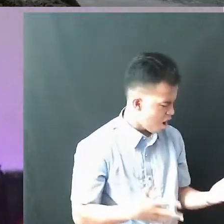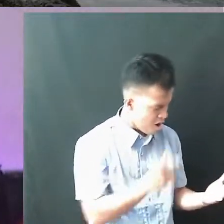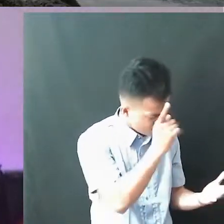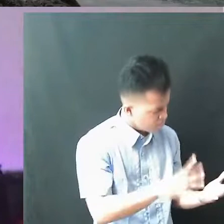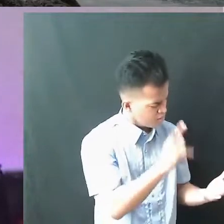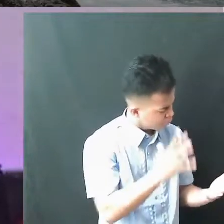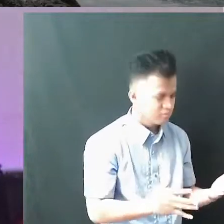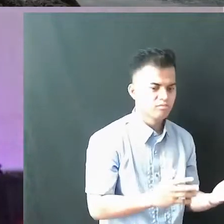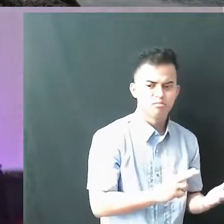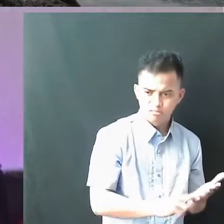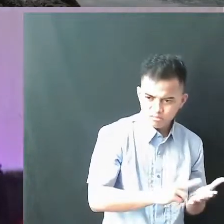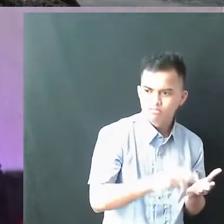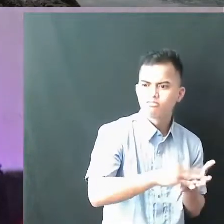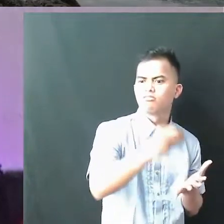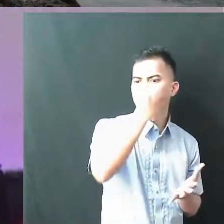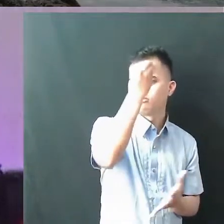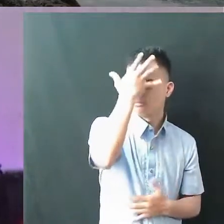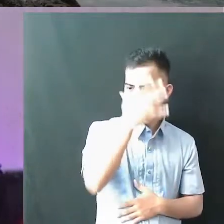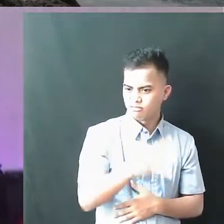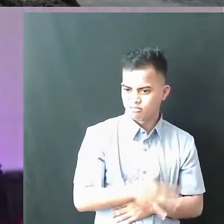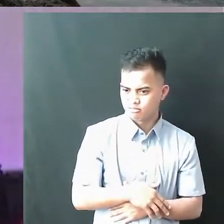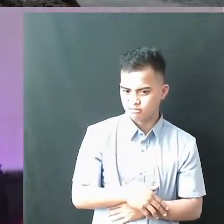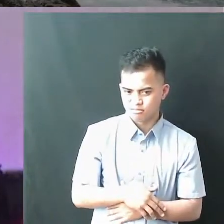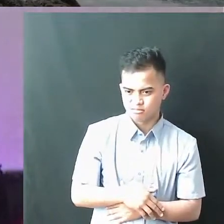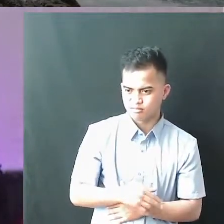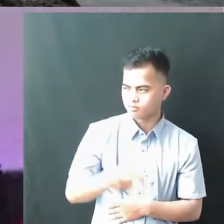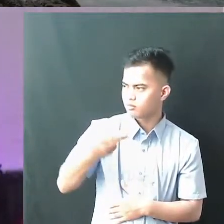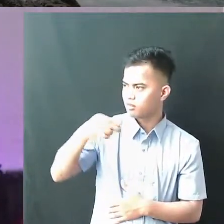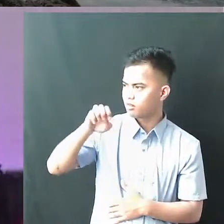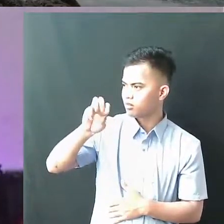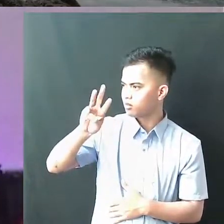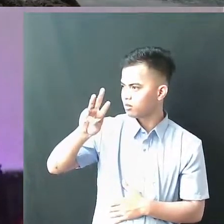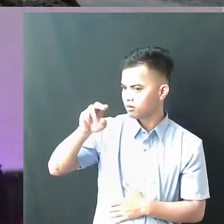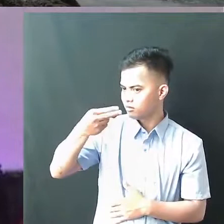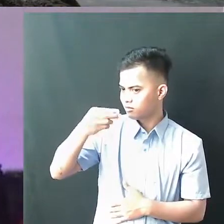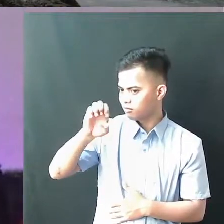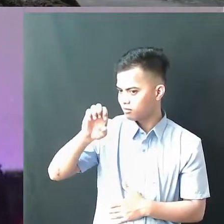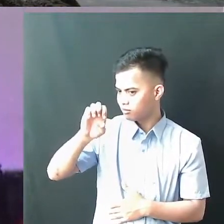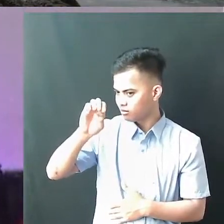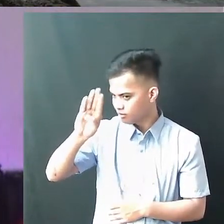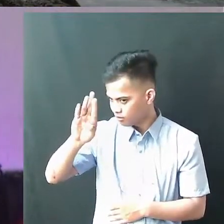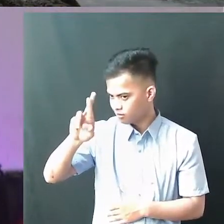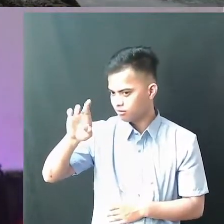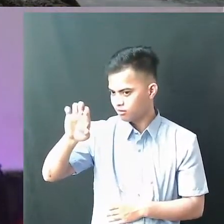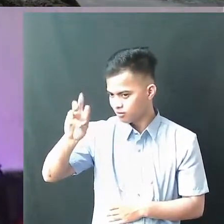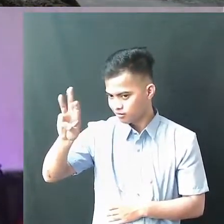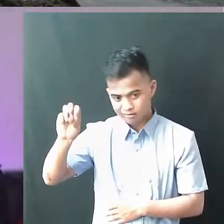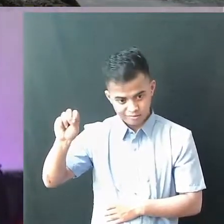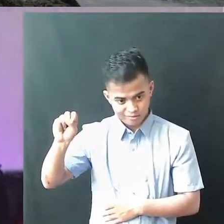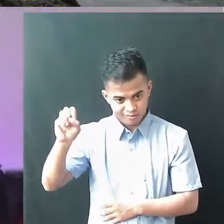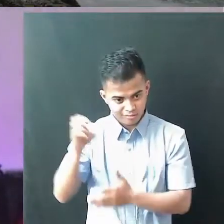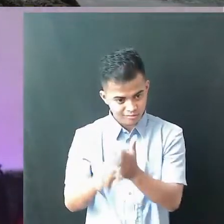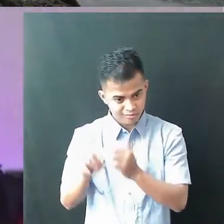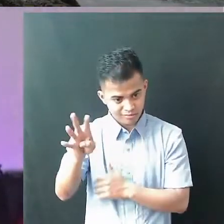me. Let me get back here. Hebrews chapter 4 and verse 14,